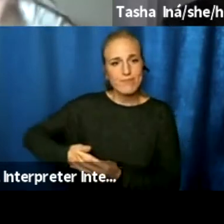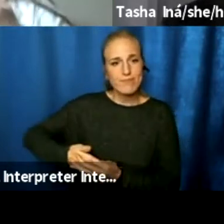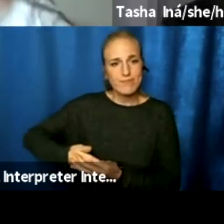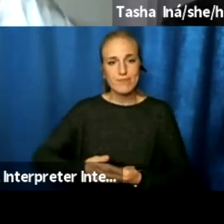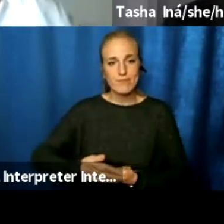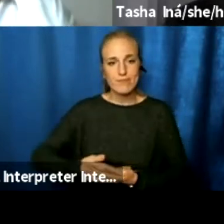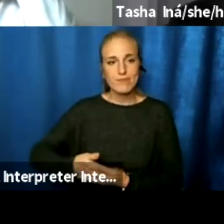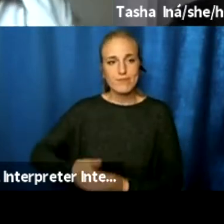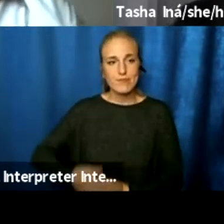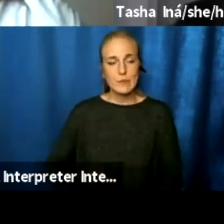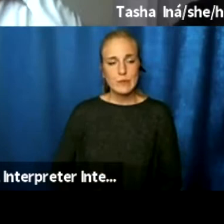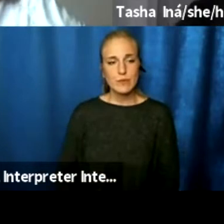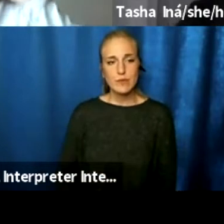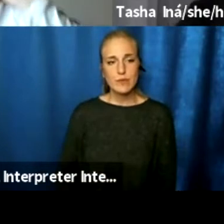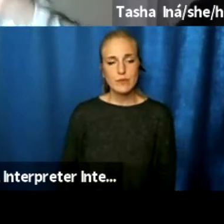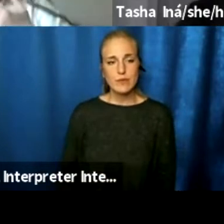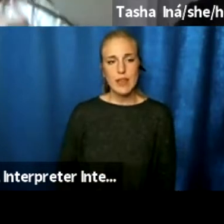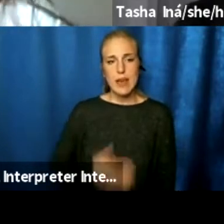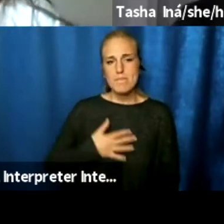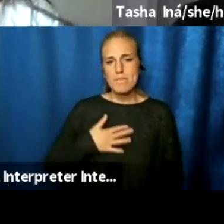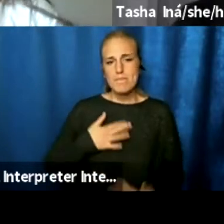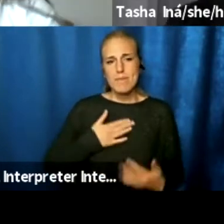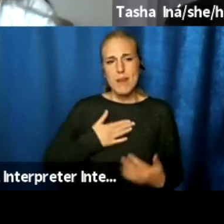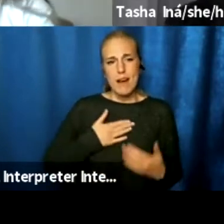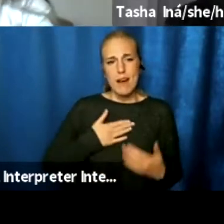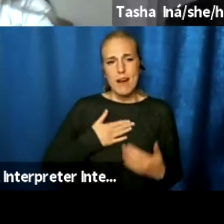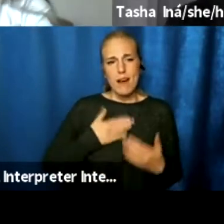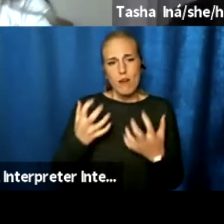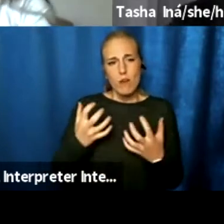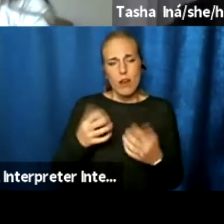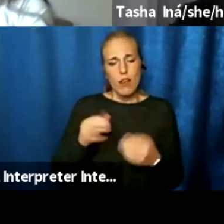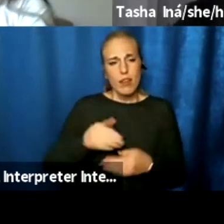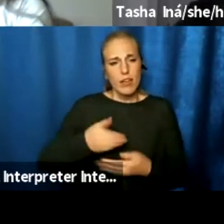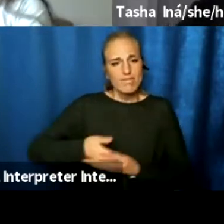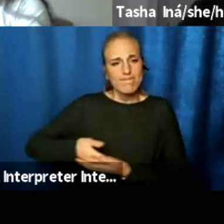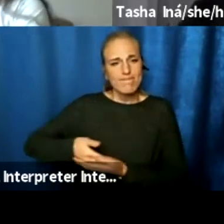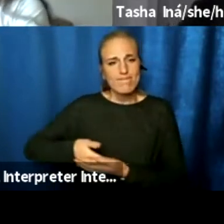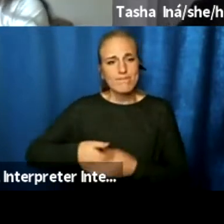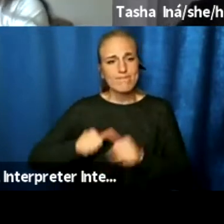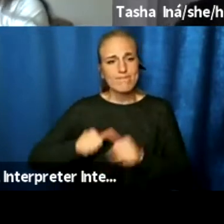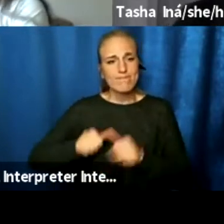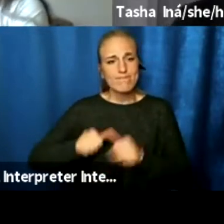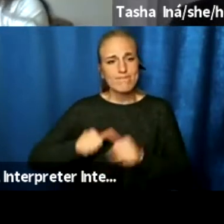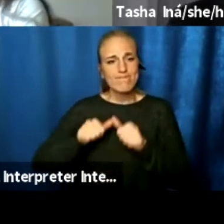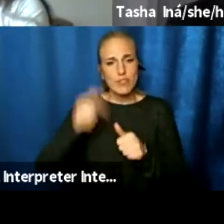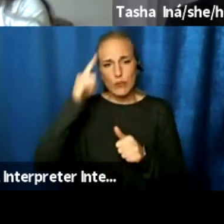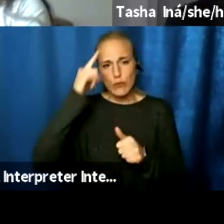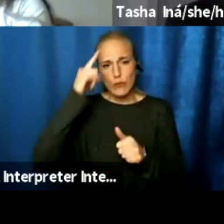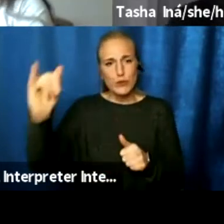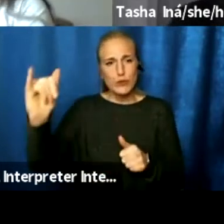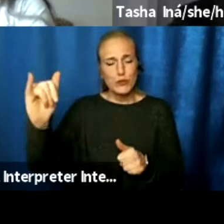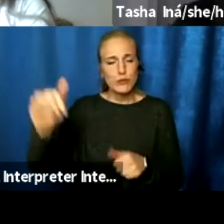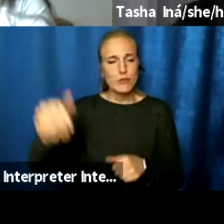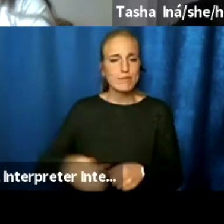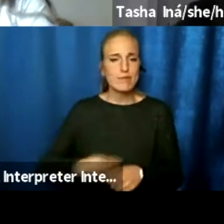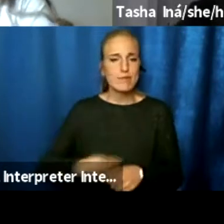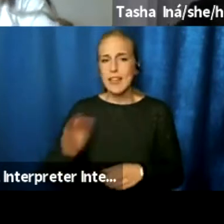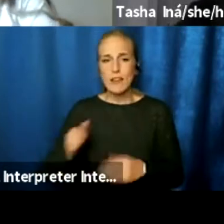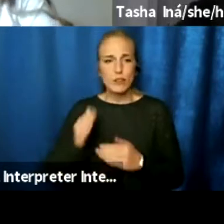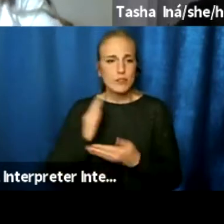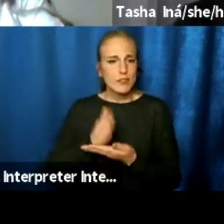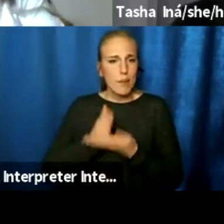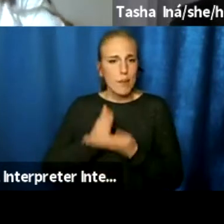My desire is that that rocking never stops, that you are gentle and protective